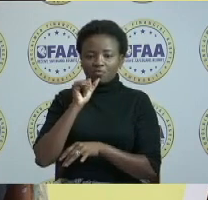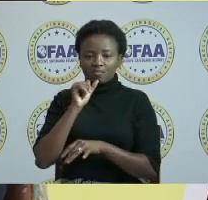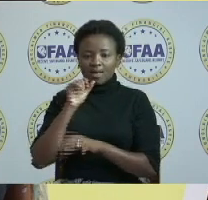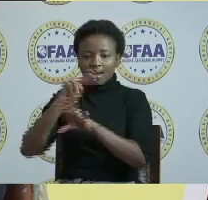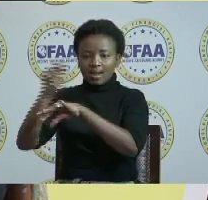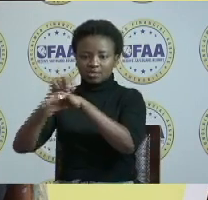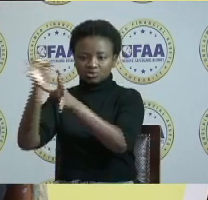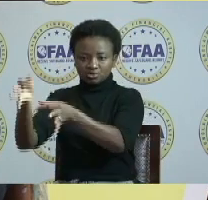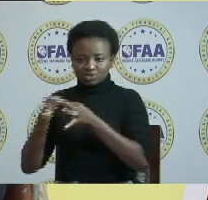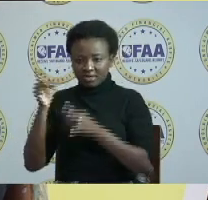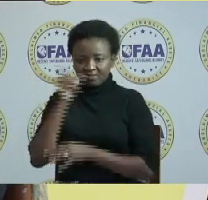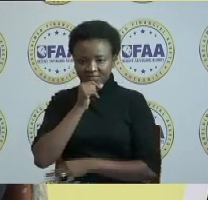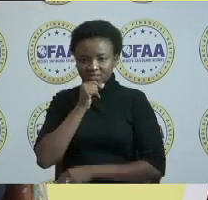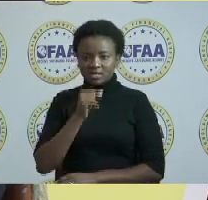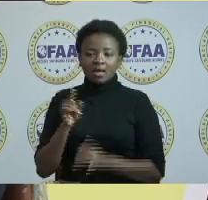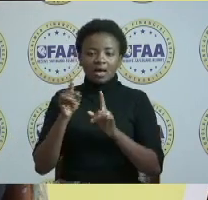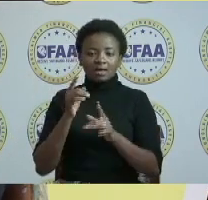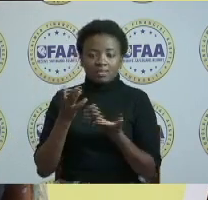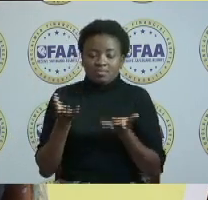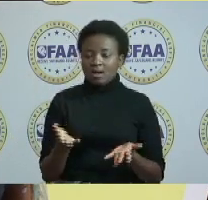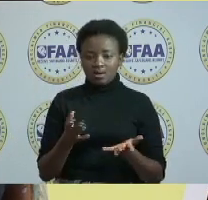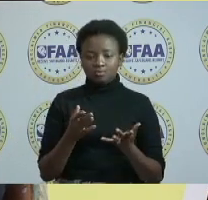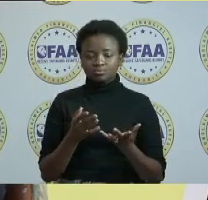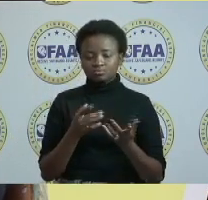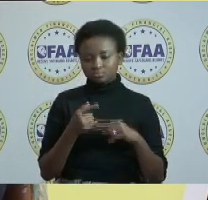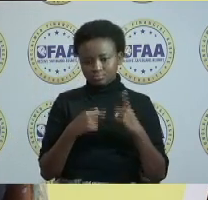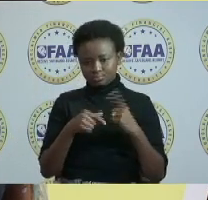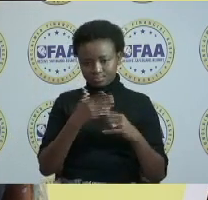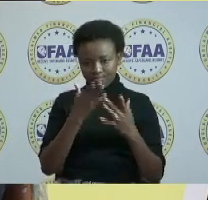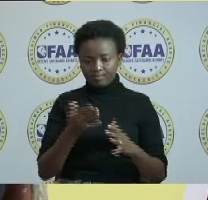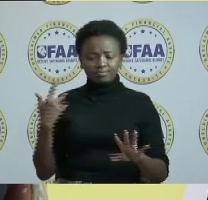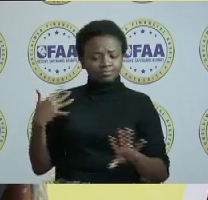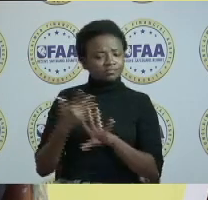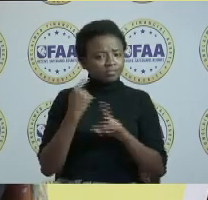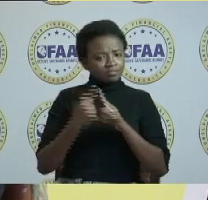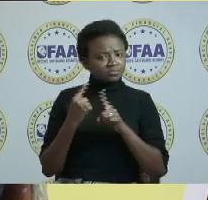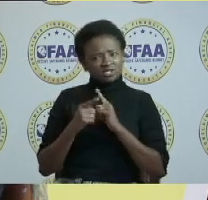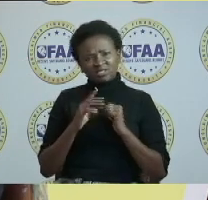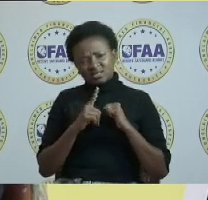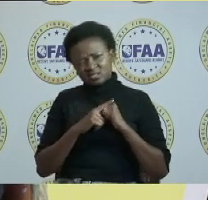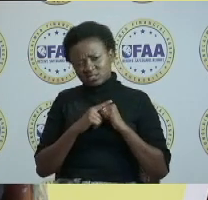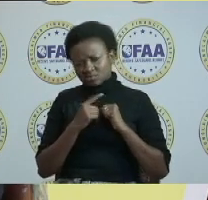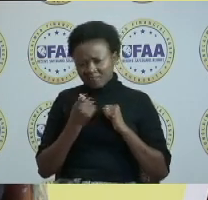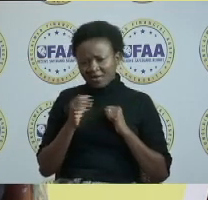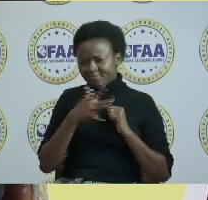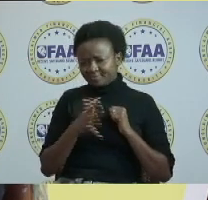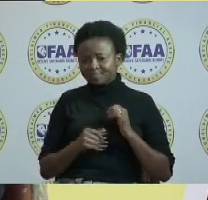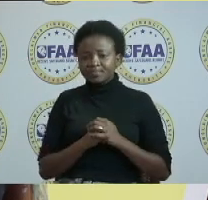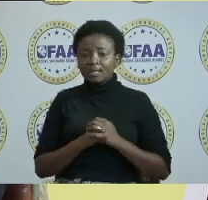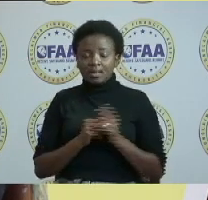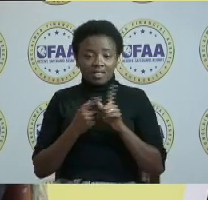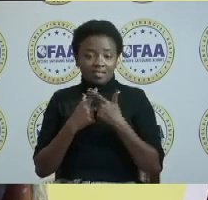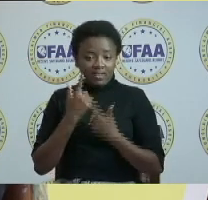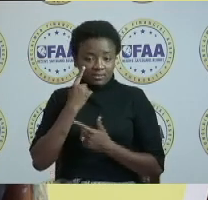PASI Center, where we are currently domiciled. In the last 5 years or 6 years or so, we have seen the authority